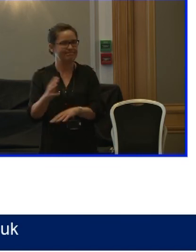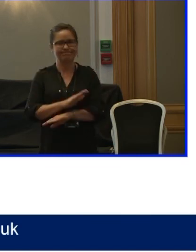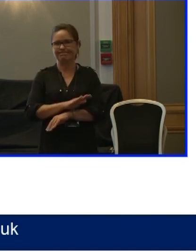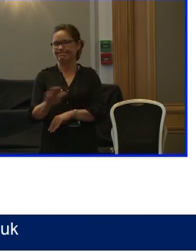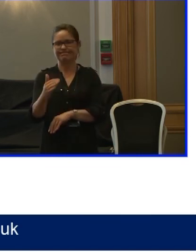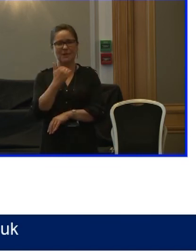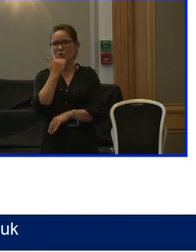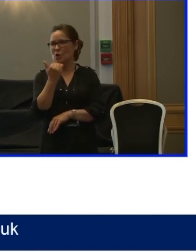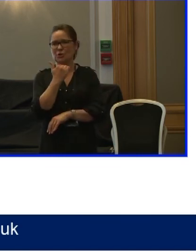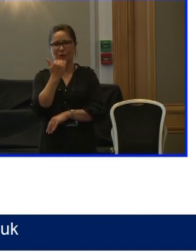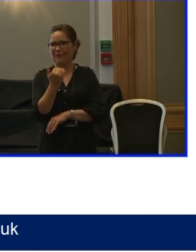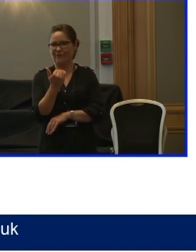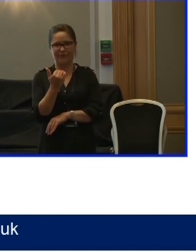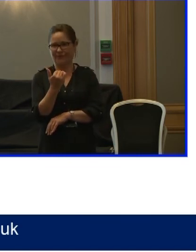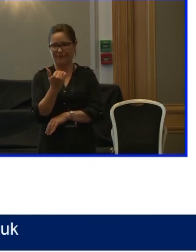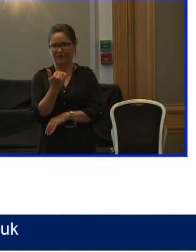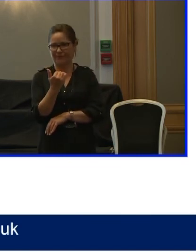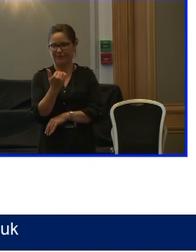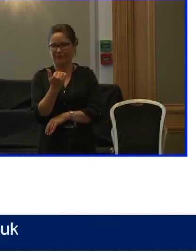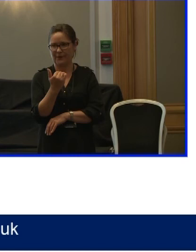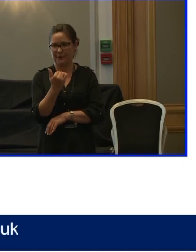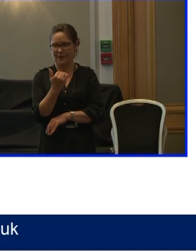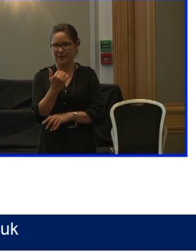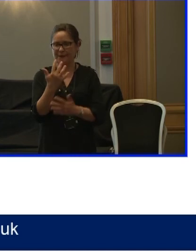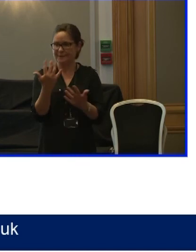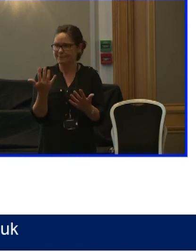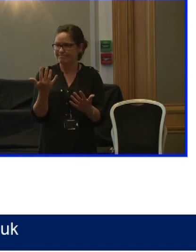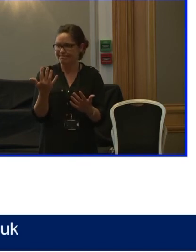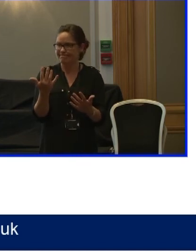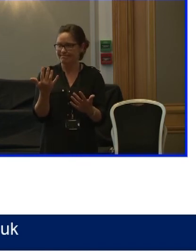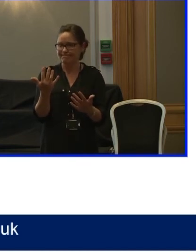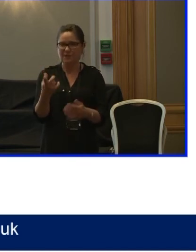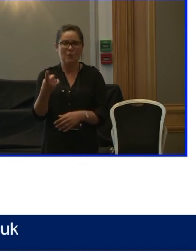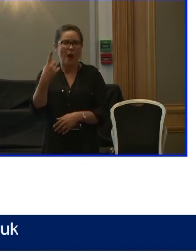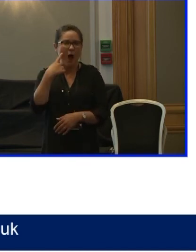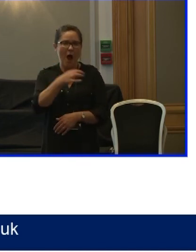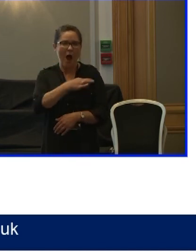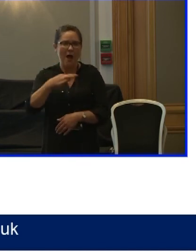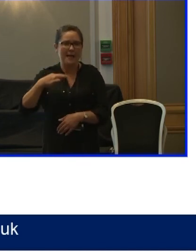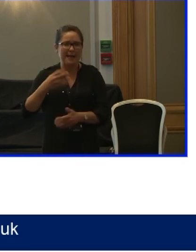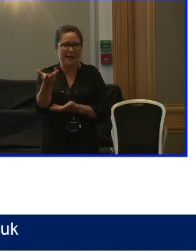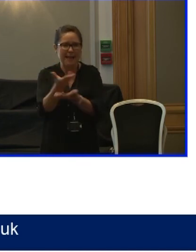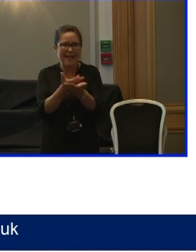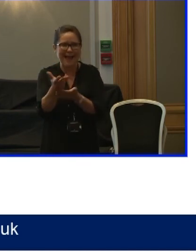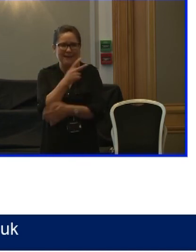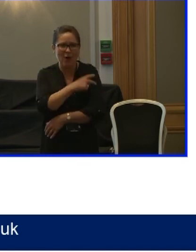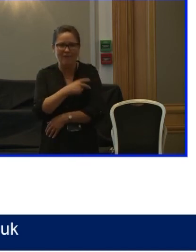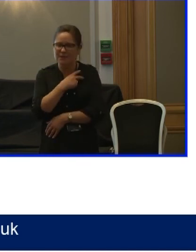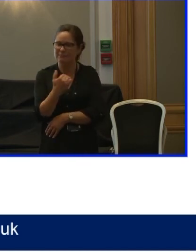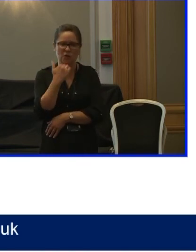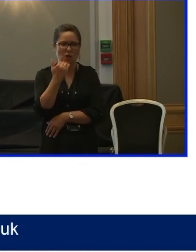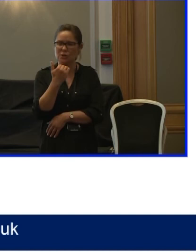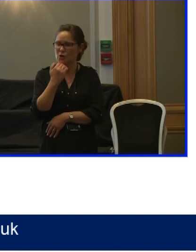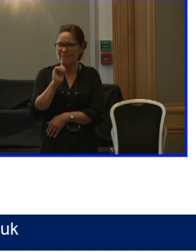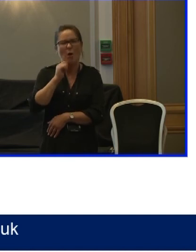There's massively not enough, but we can certainly see if we can find that data for you. If you could just, we come and take your name